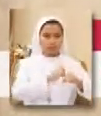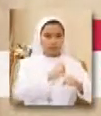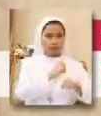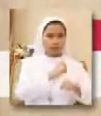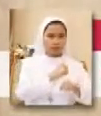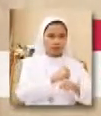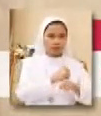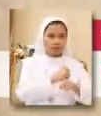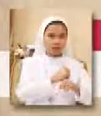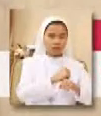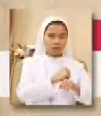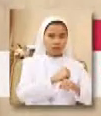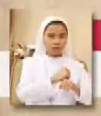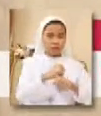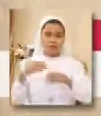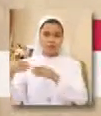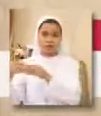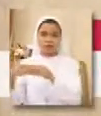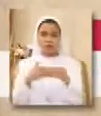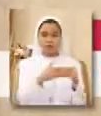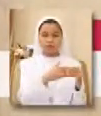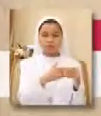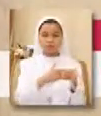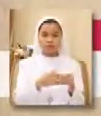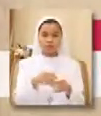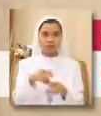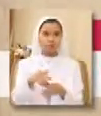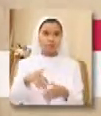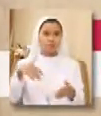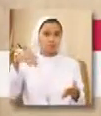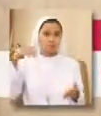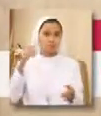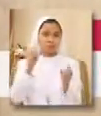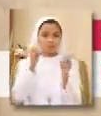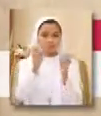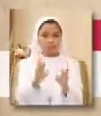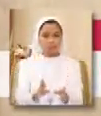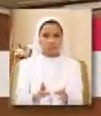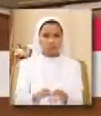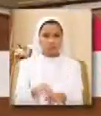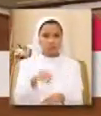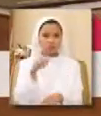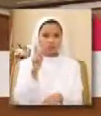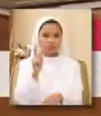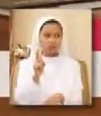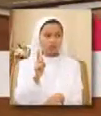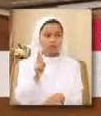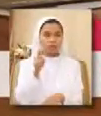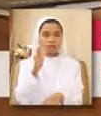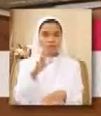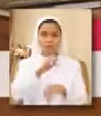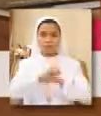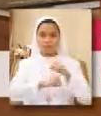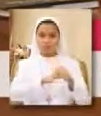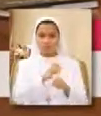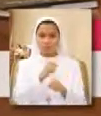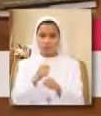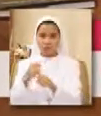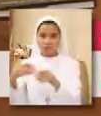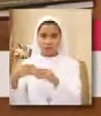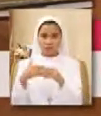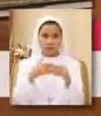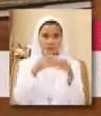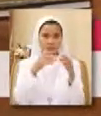I was a head teacher. What a feat, 60 years. Principal for 25 years. So I retired and Father said, would you come and